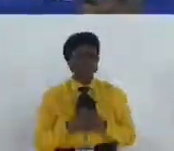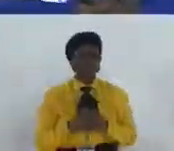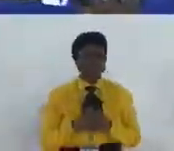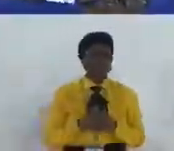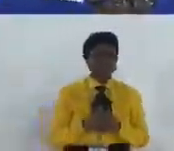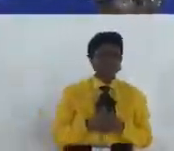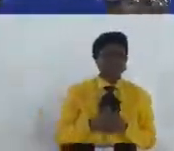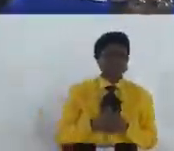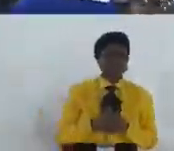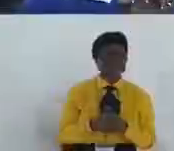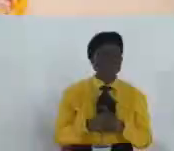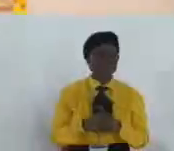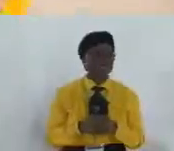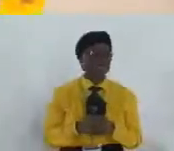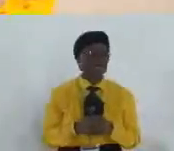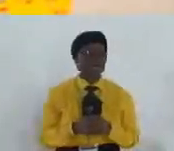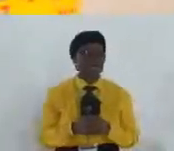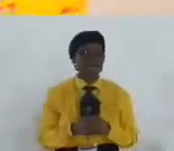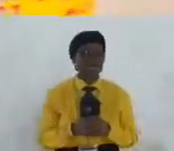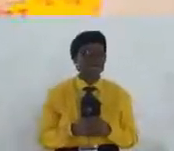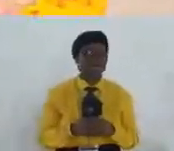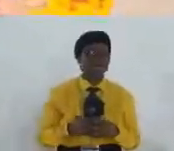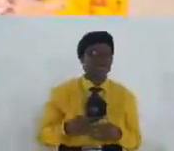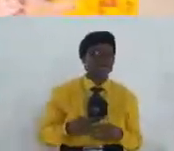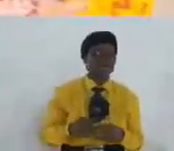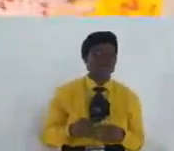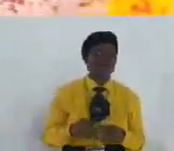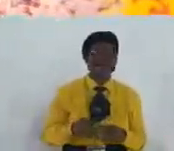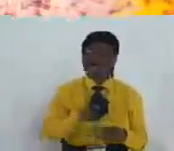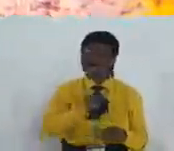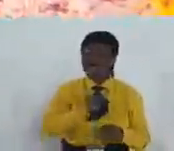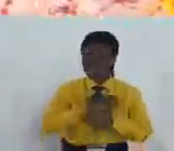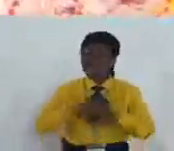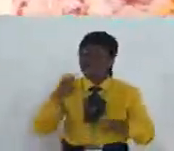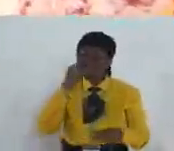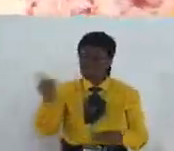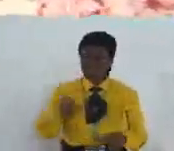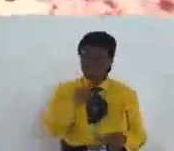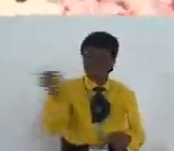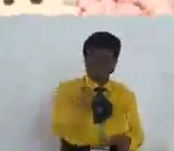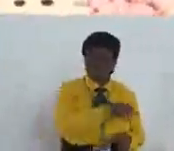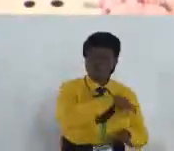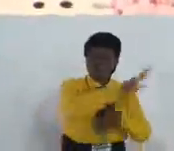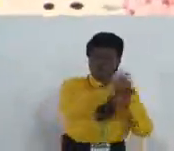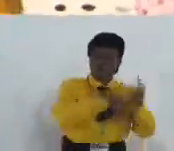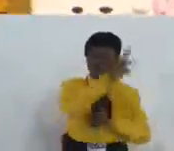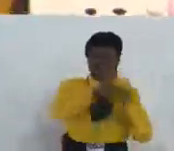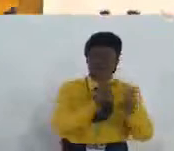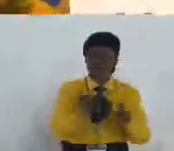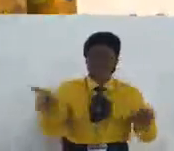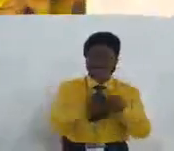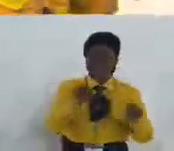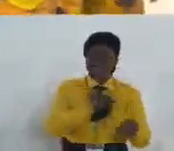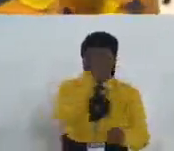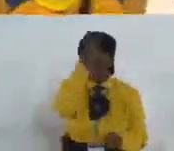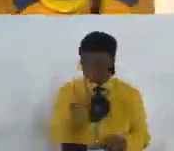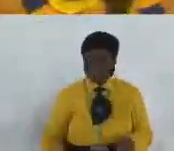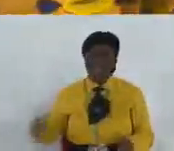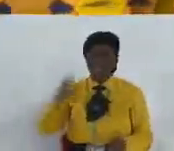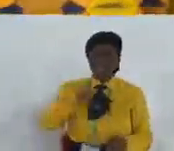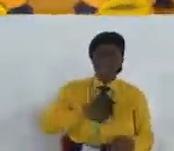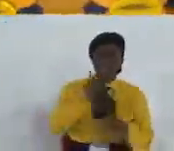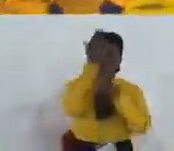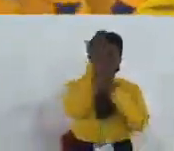Now I can't see you all over the world, but at least you can see me. As I wave my hand, what I want you to